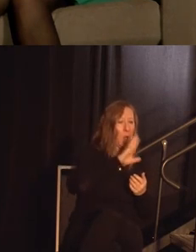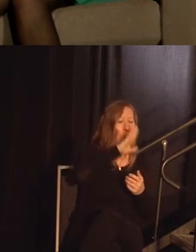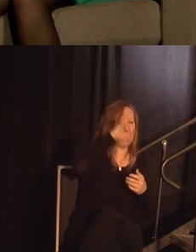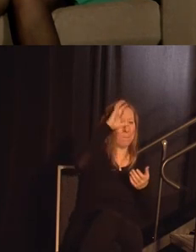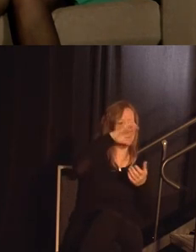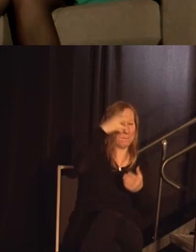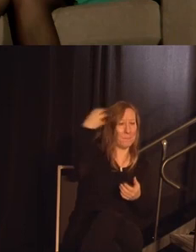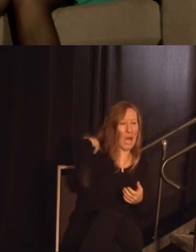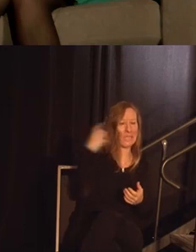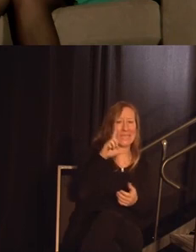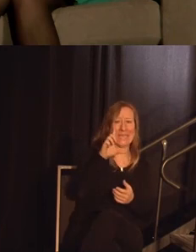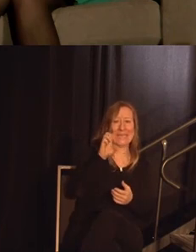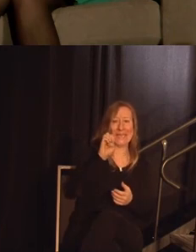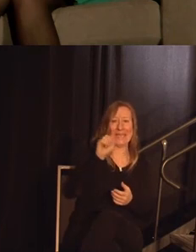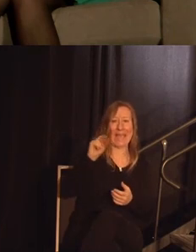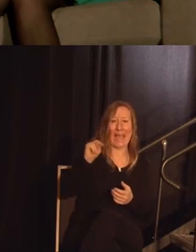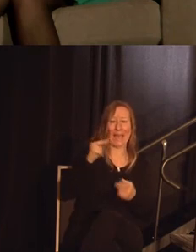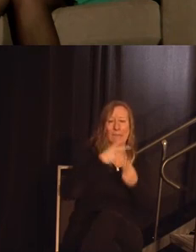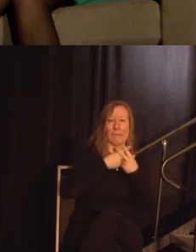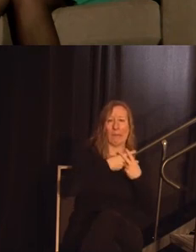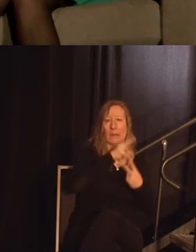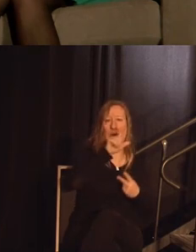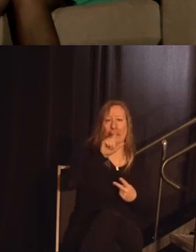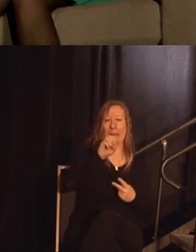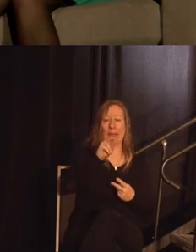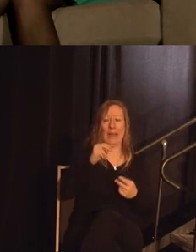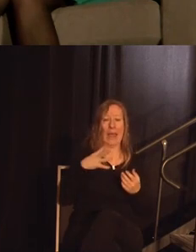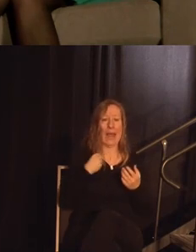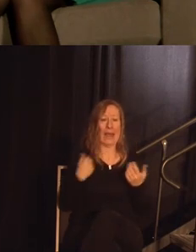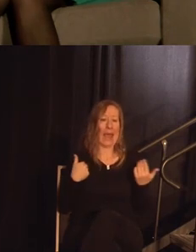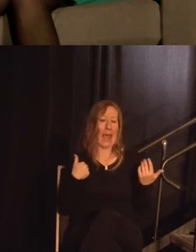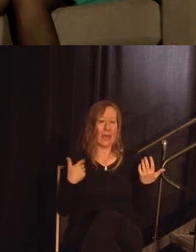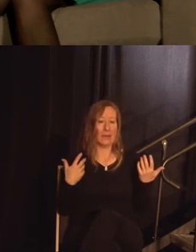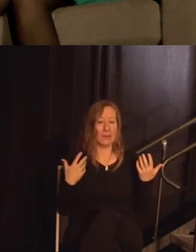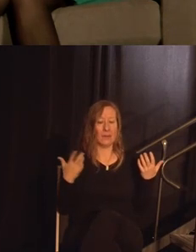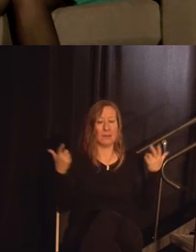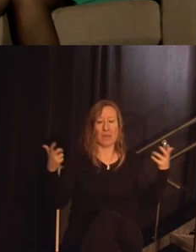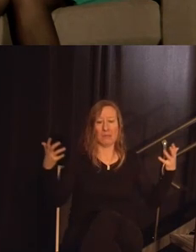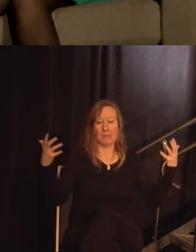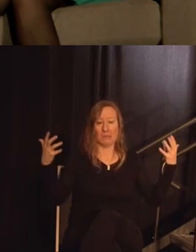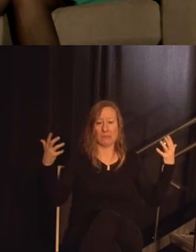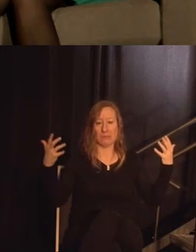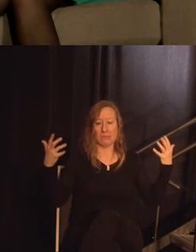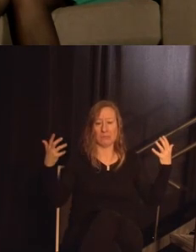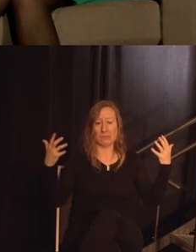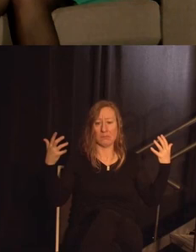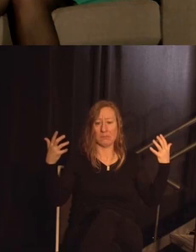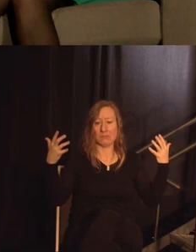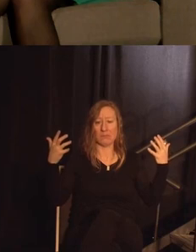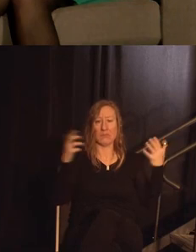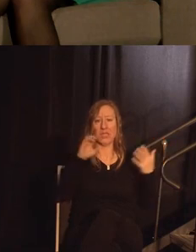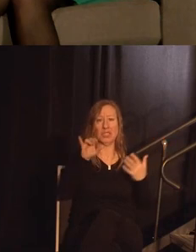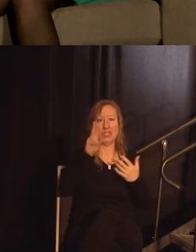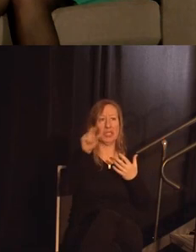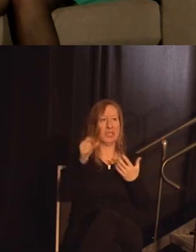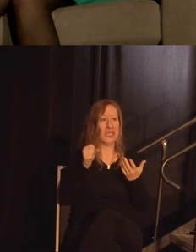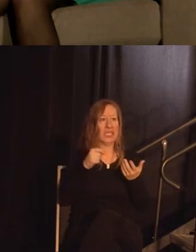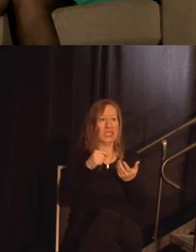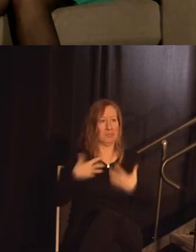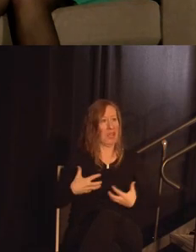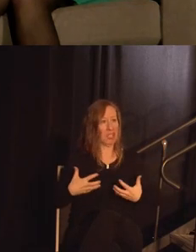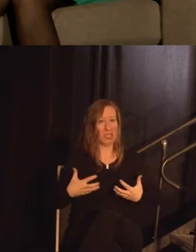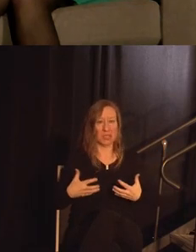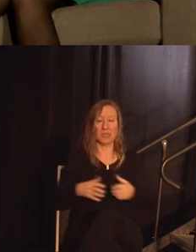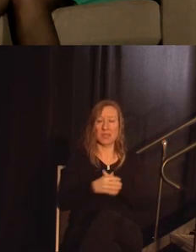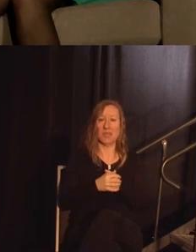and she had monstro jugs, but in a maternal, sexless way, which is a total ripoff. Like, she doesn't even get to have a plus... Oh, God, I